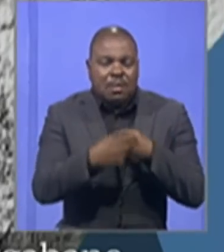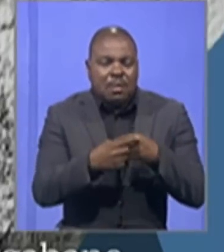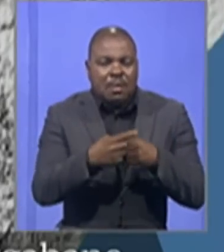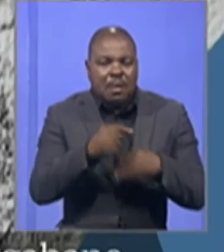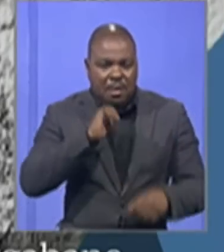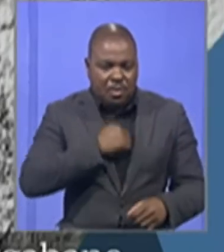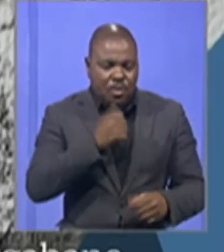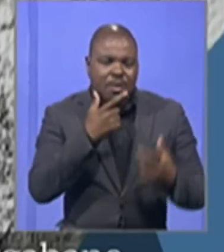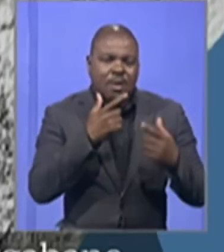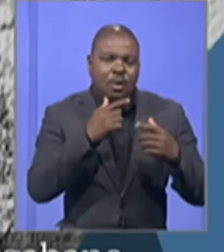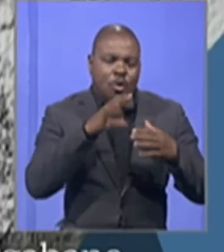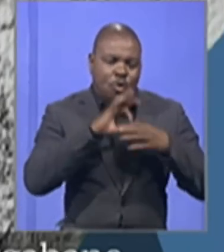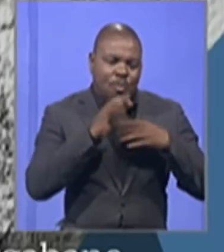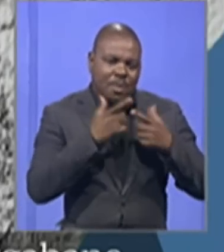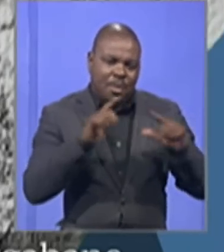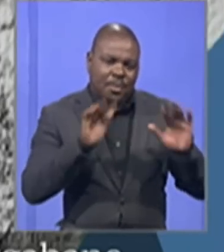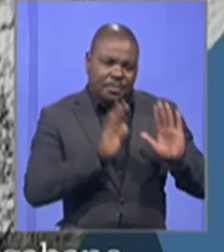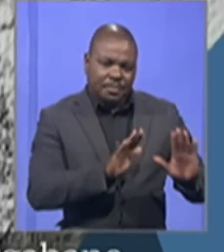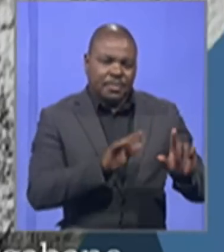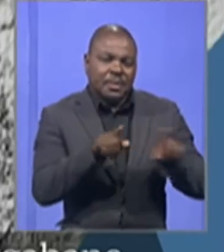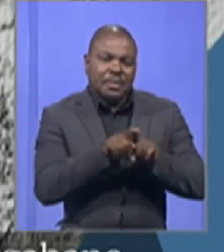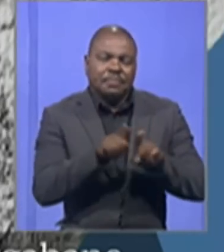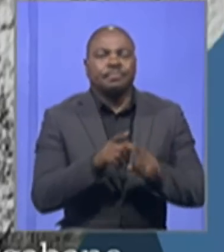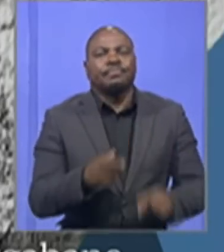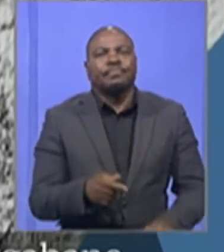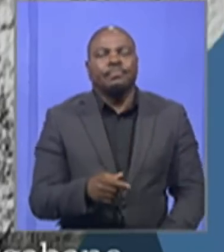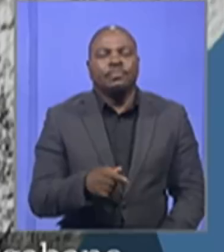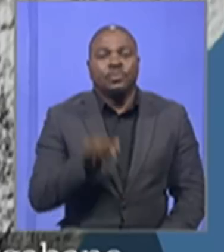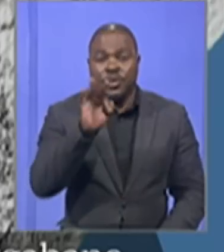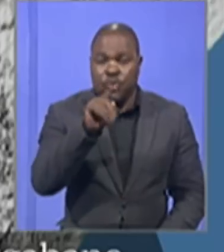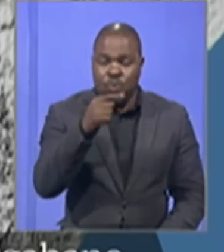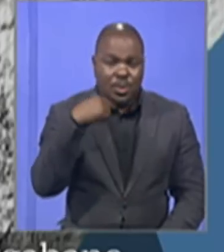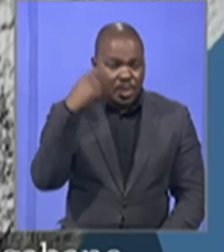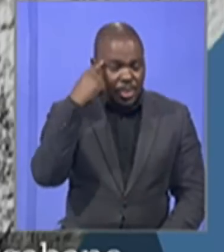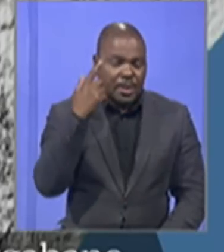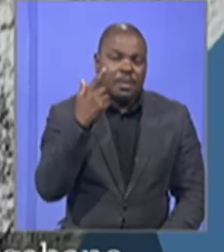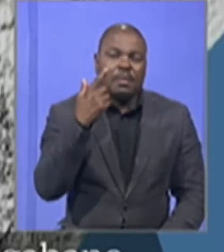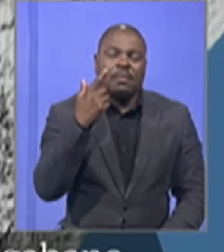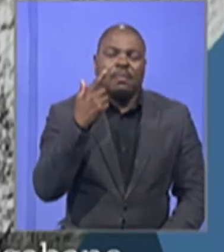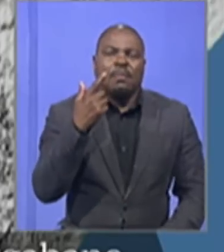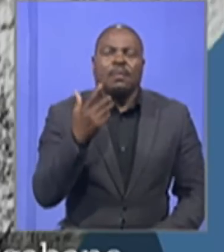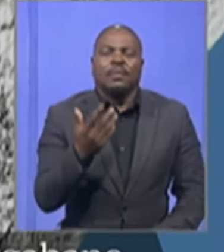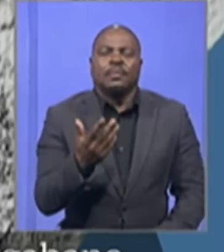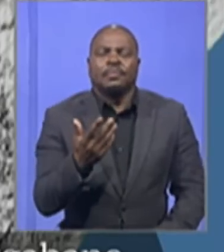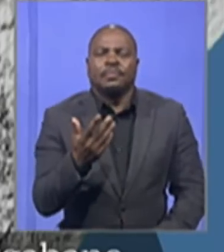hobane ke nahana le ha o ka nahana fela hore ka hara di